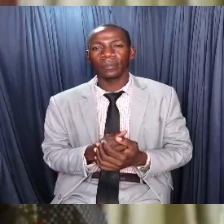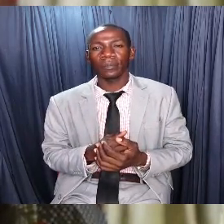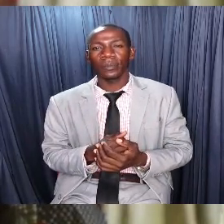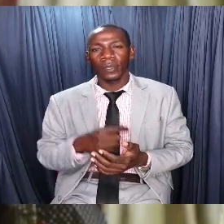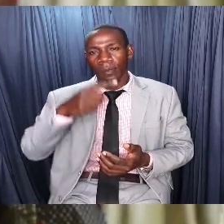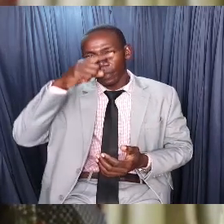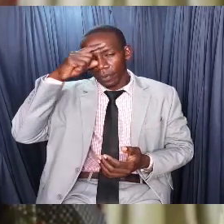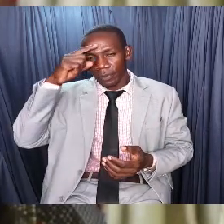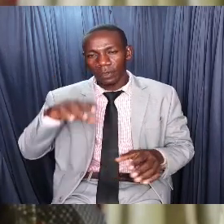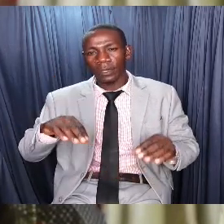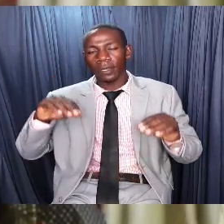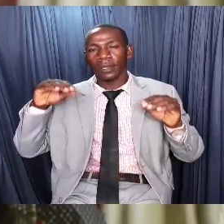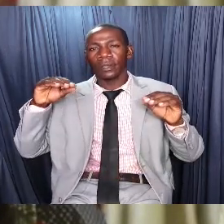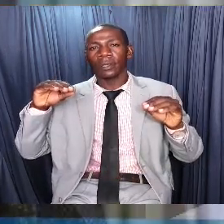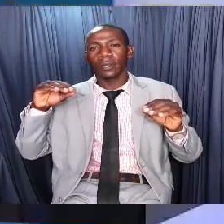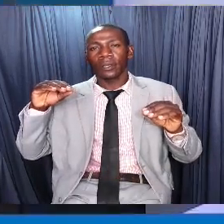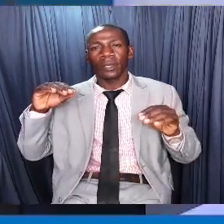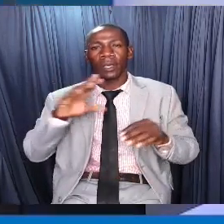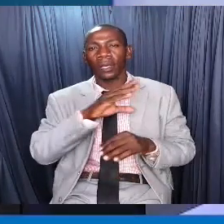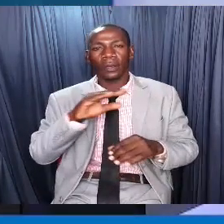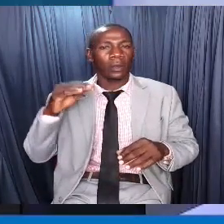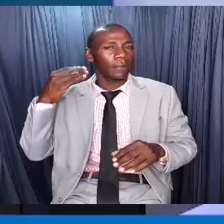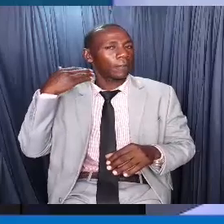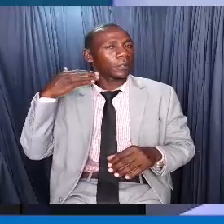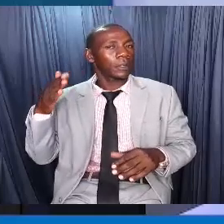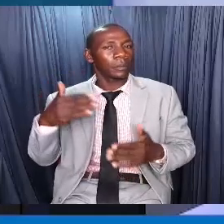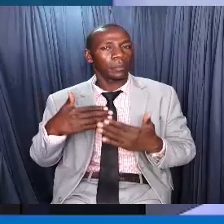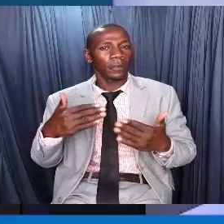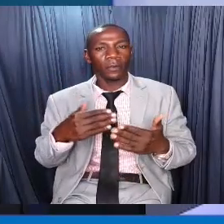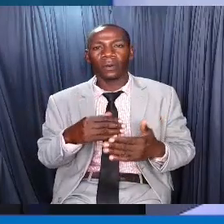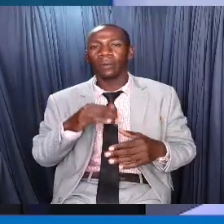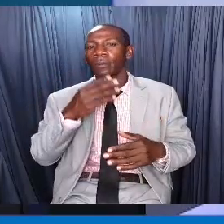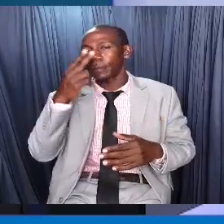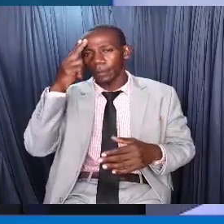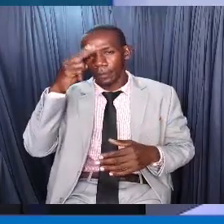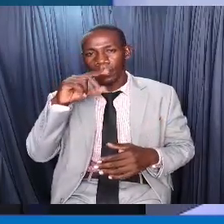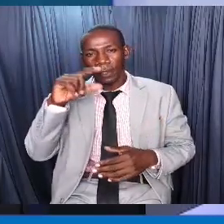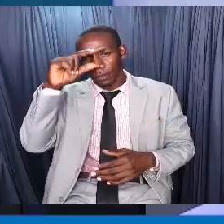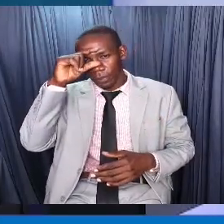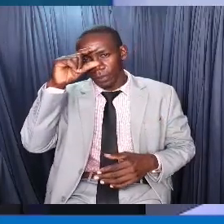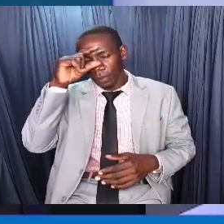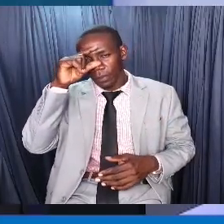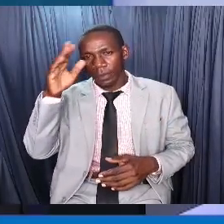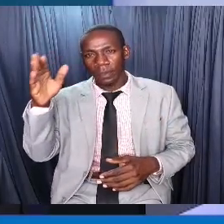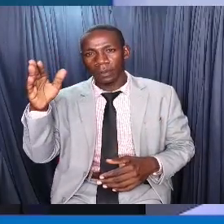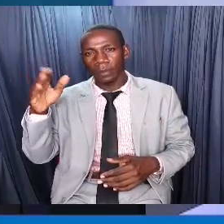Maana alitolewa. Because he was taken. Nanyi mkamkana. And you denied him. Mbele za Pilato. Before Pilate. Huyo mkuu wa uzima. This the senior person who